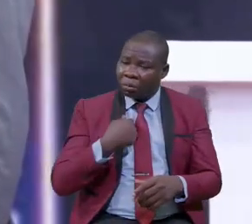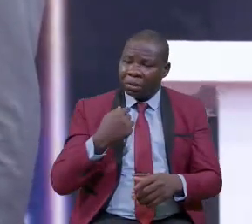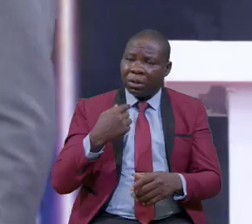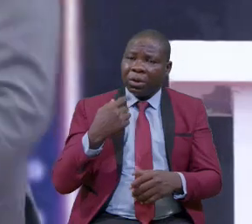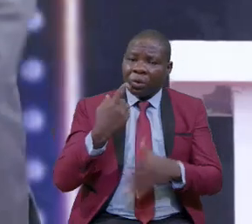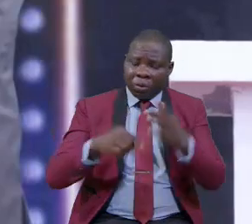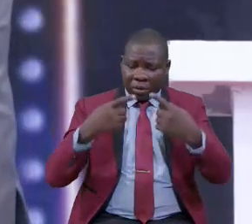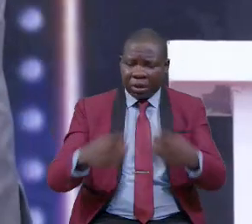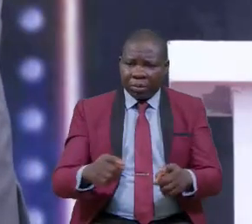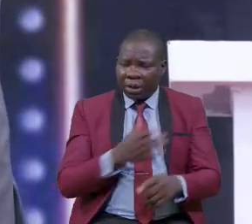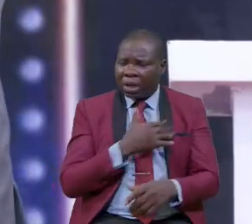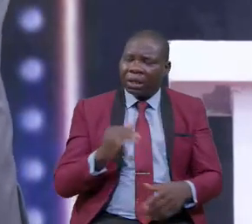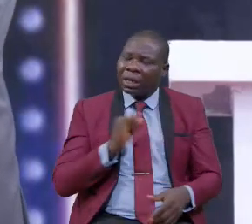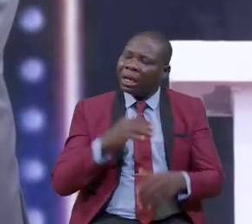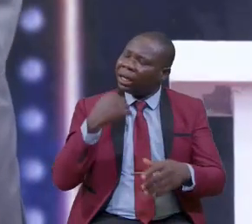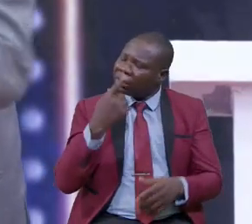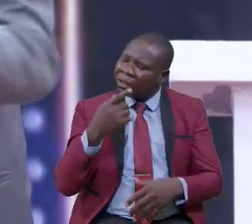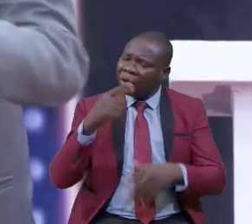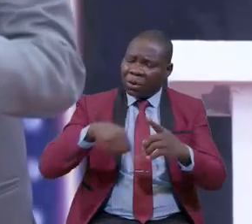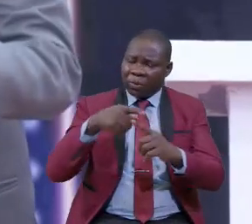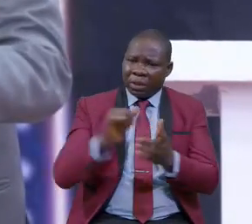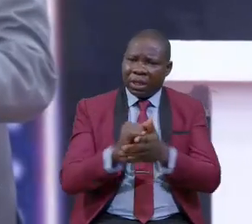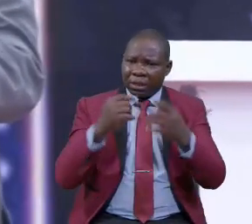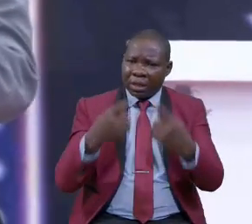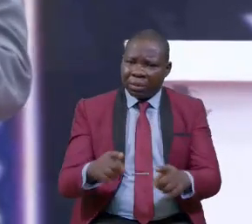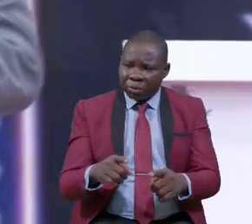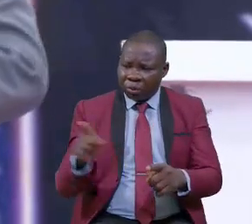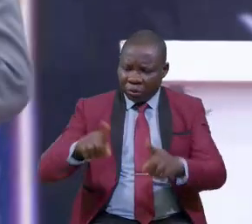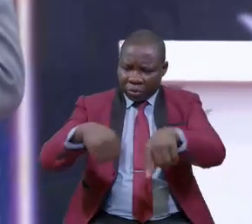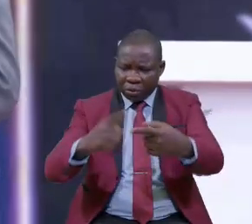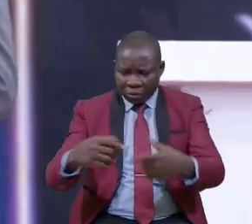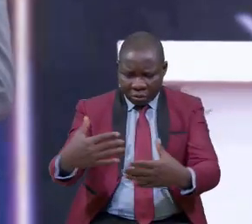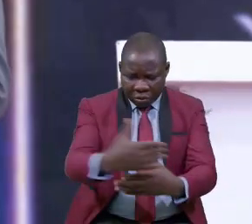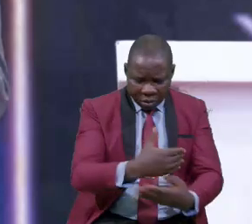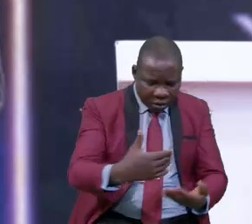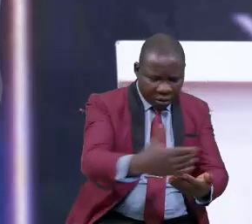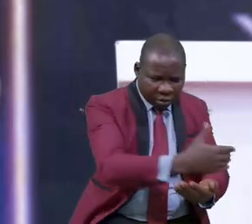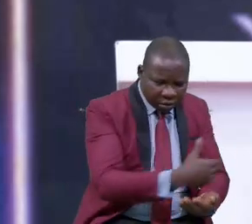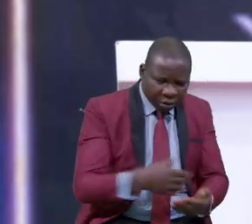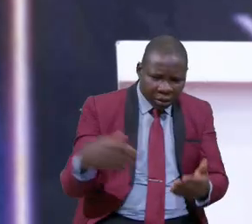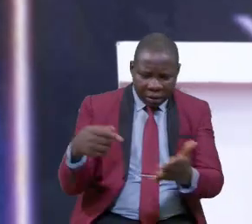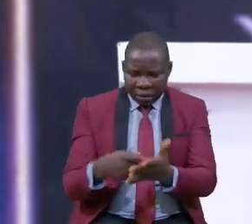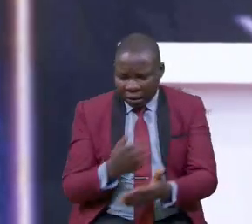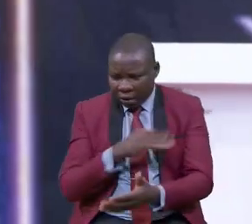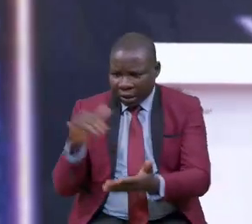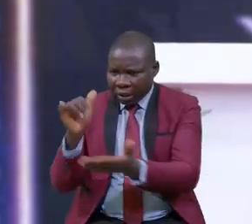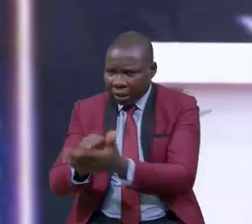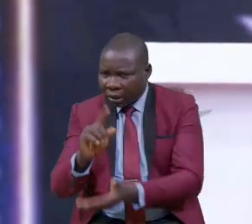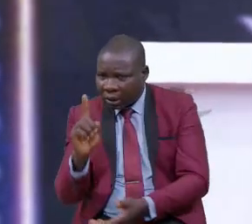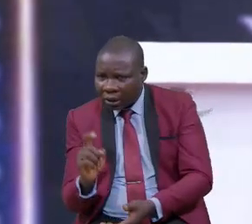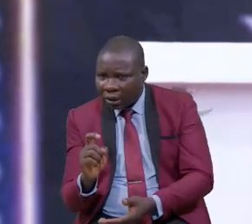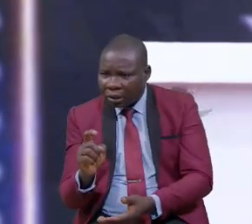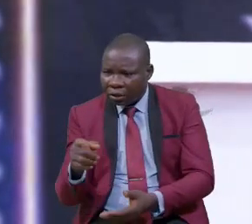thing happened, you went to collect this, this, and that, and in your house for